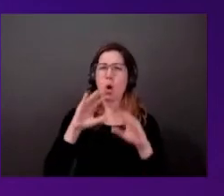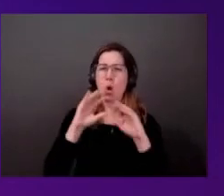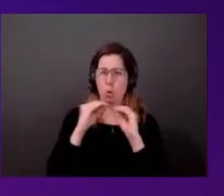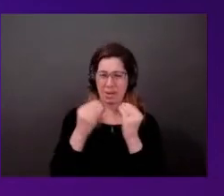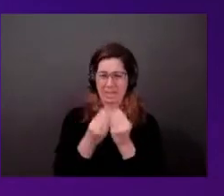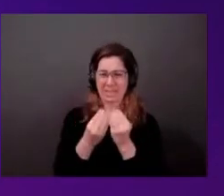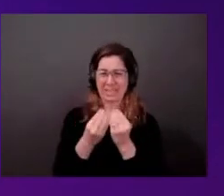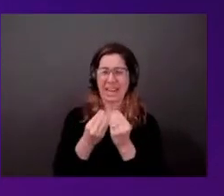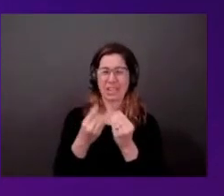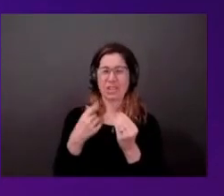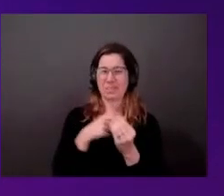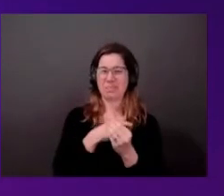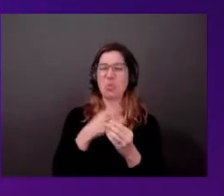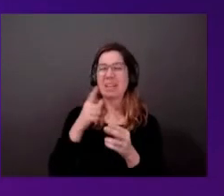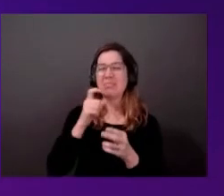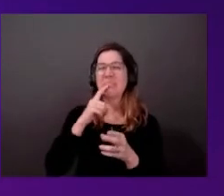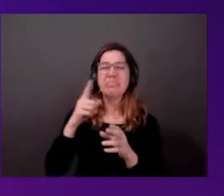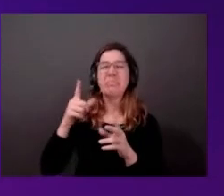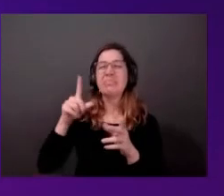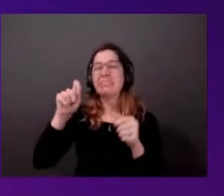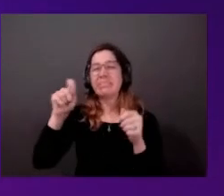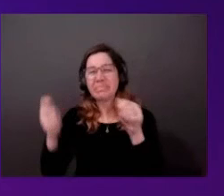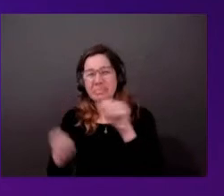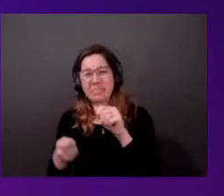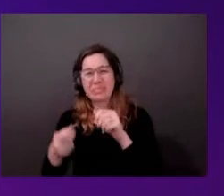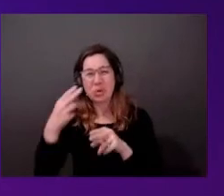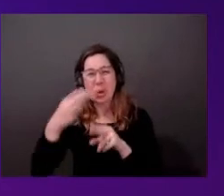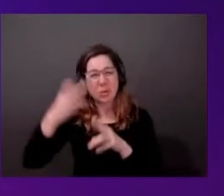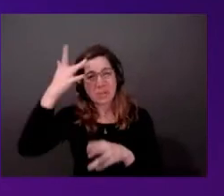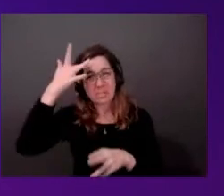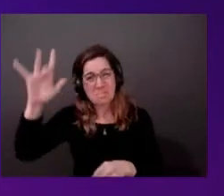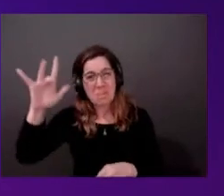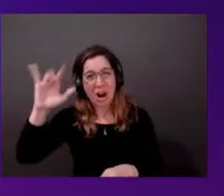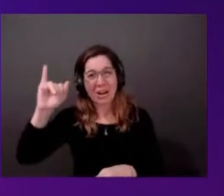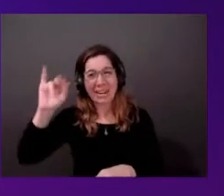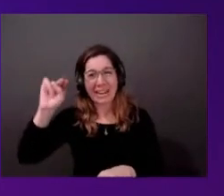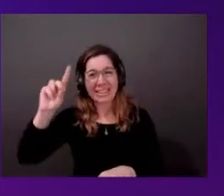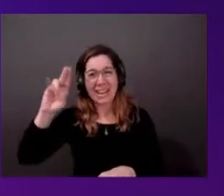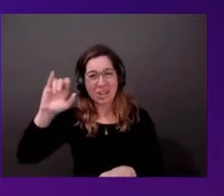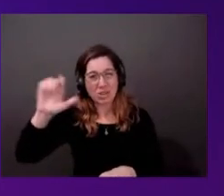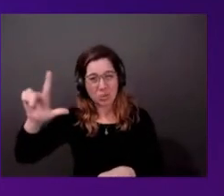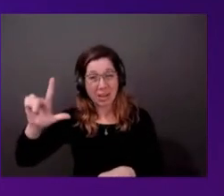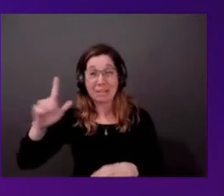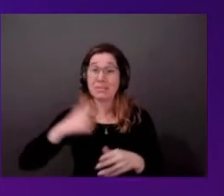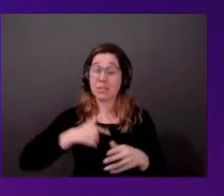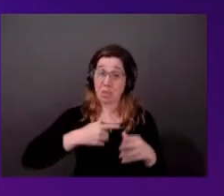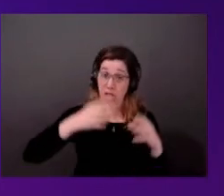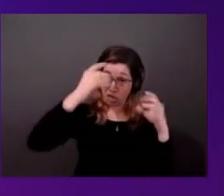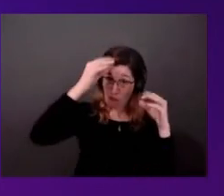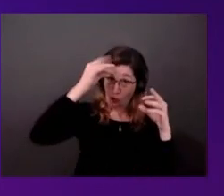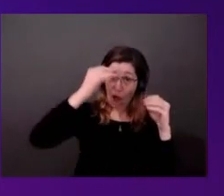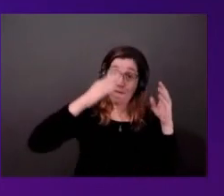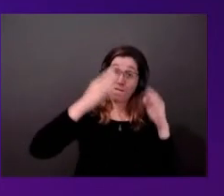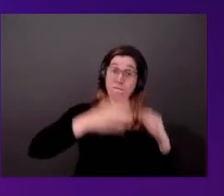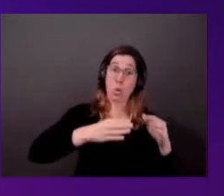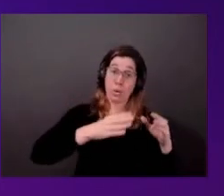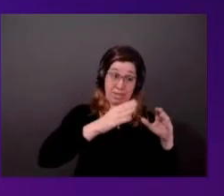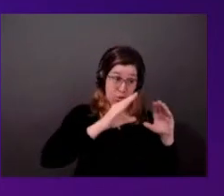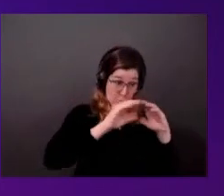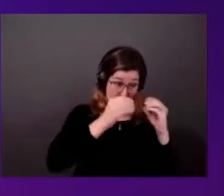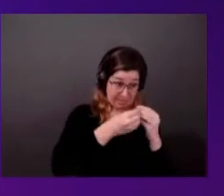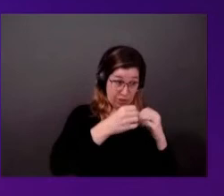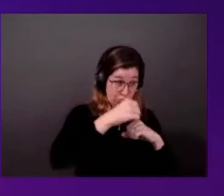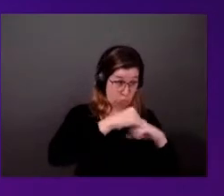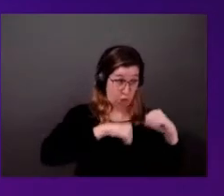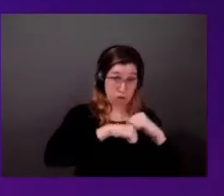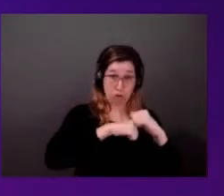Industrial. We went from product-focused organizational structure to organizing